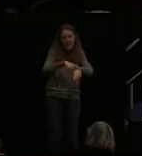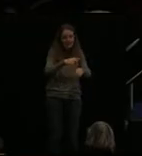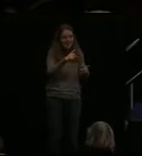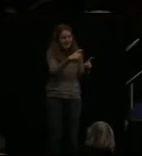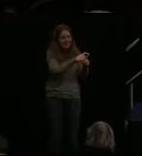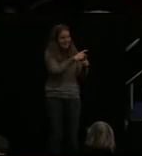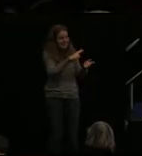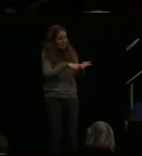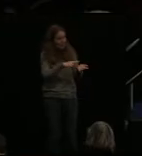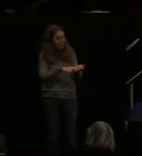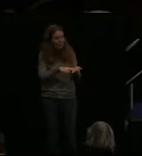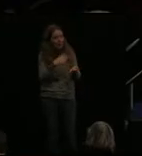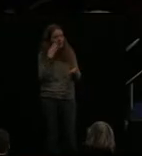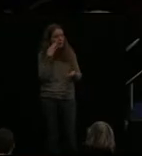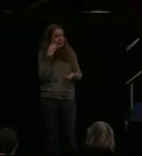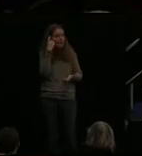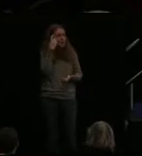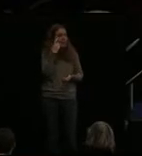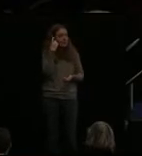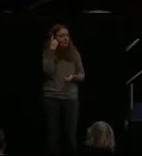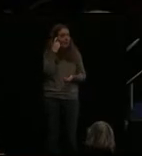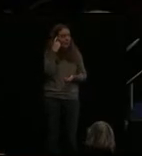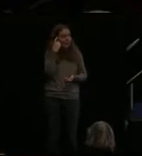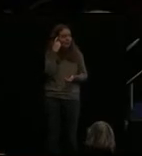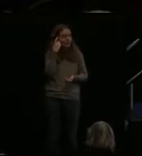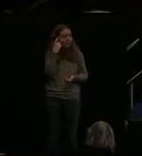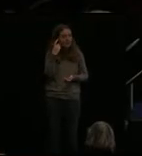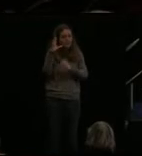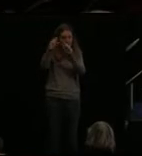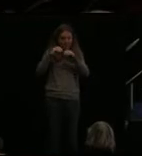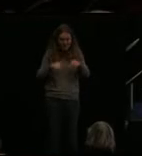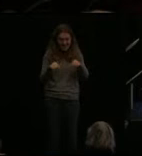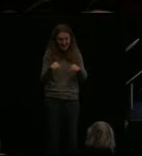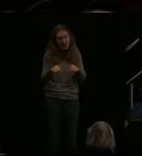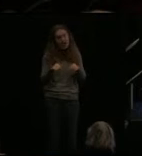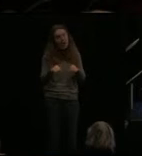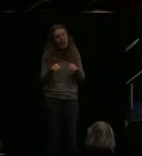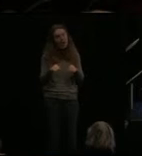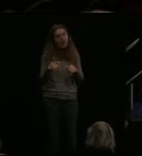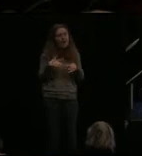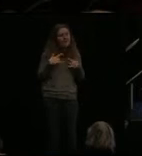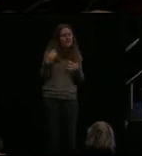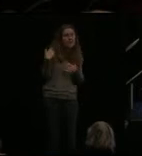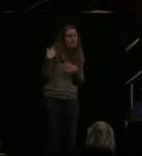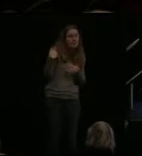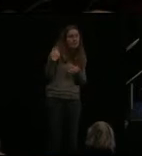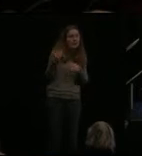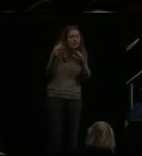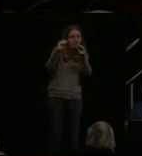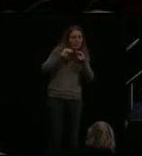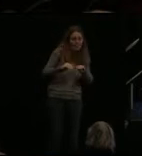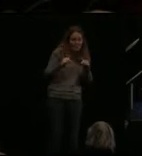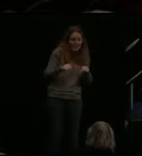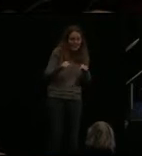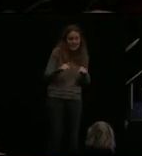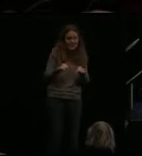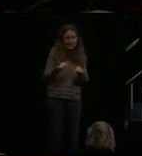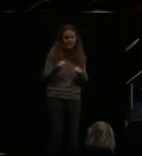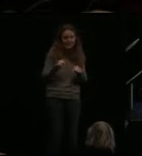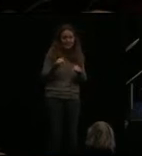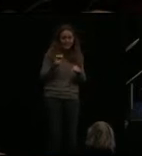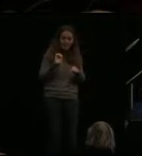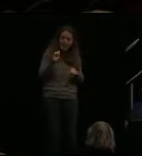Naomi, when they considered coming here and sensing that calling, you've got part of their promised